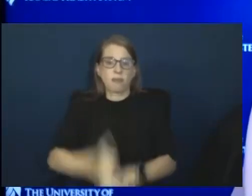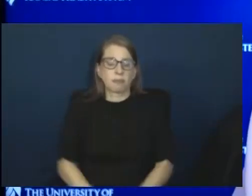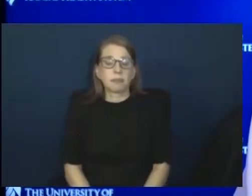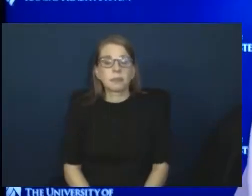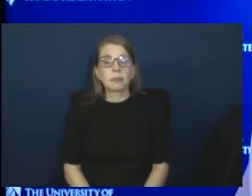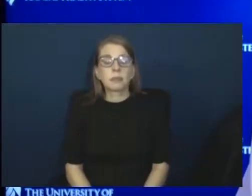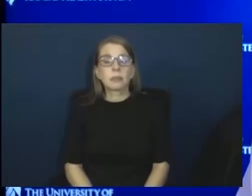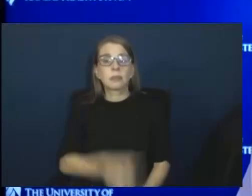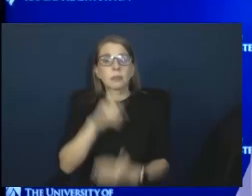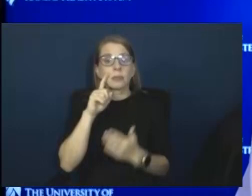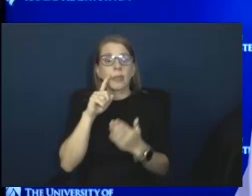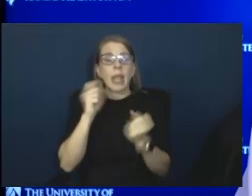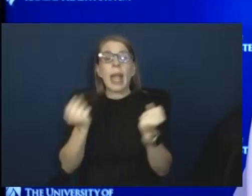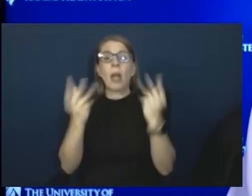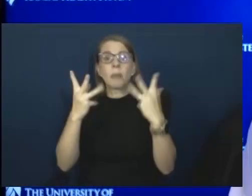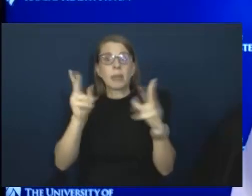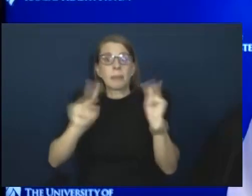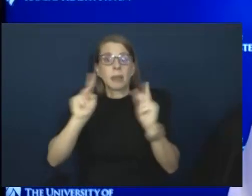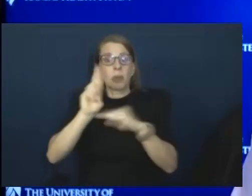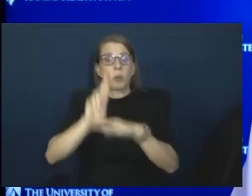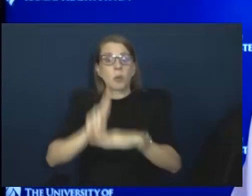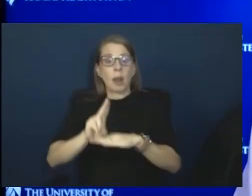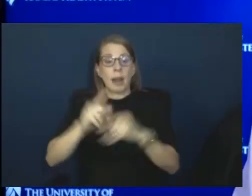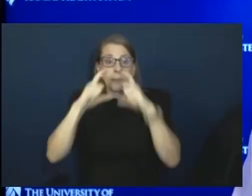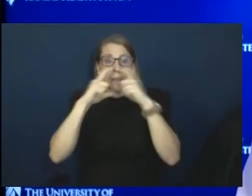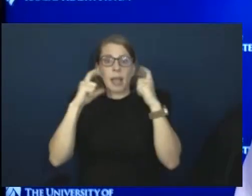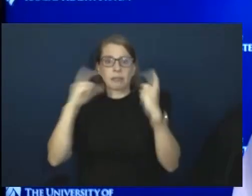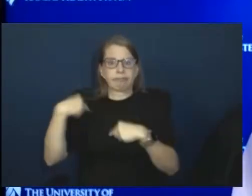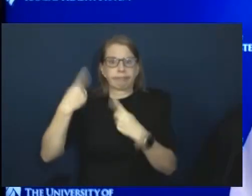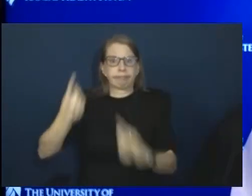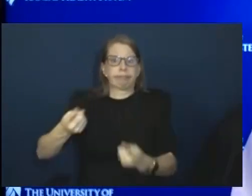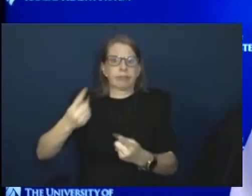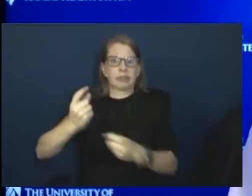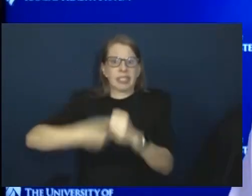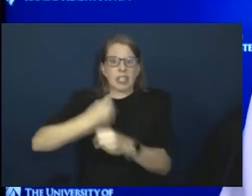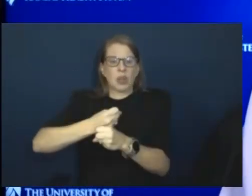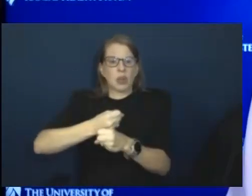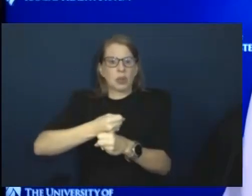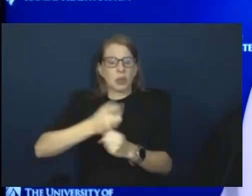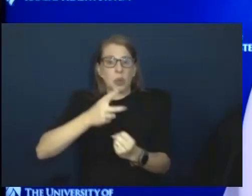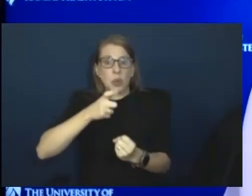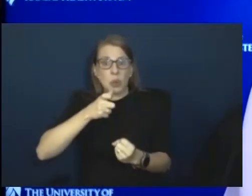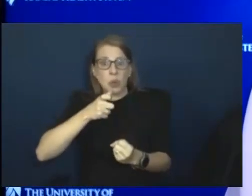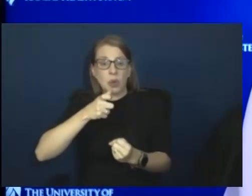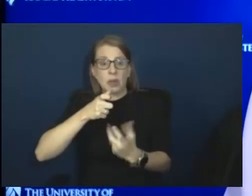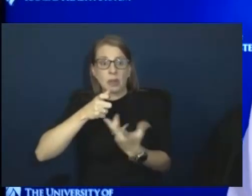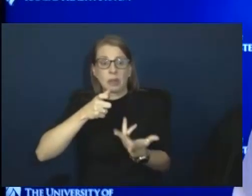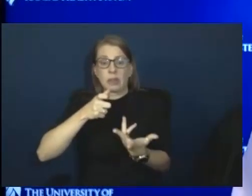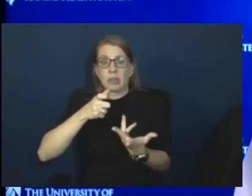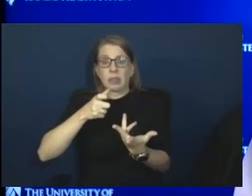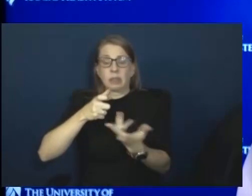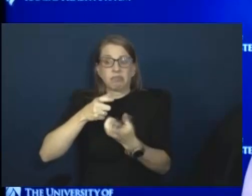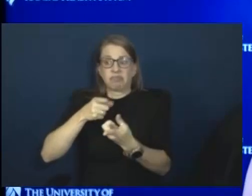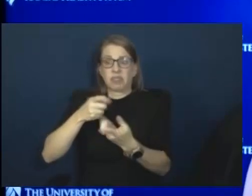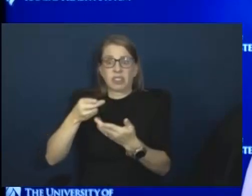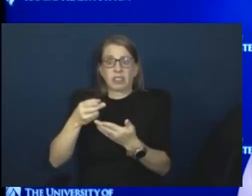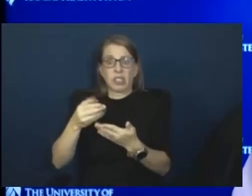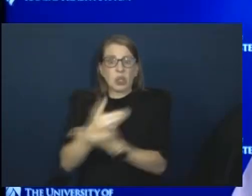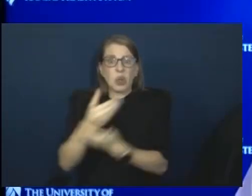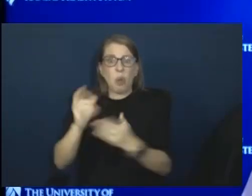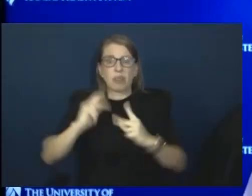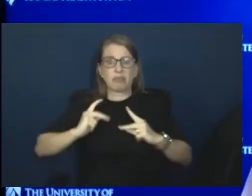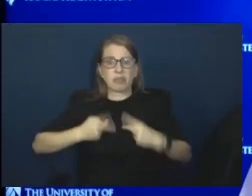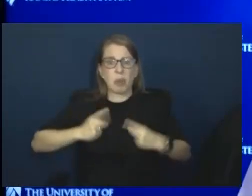people were wearing masks over this past year. Who do we not see? And we did not see people with new or unusual pneumonias or bacterial